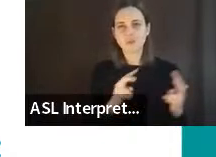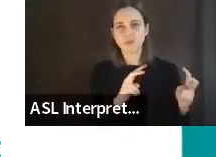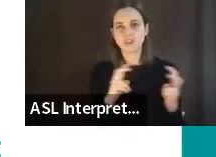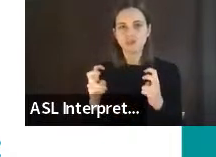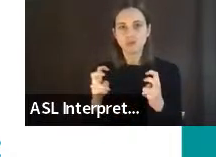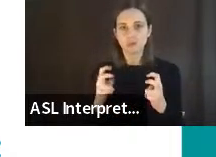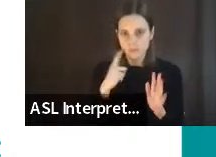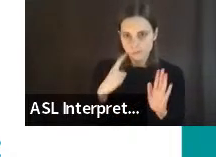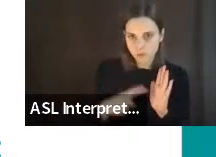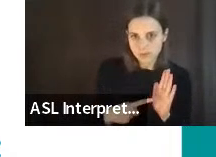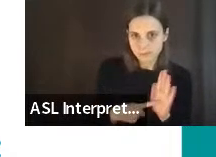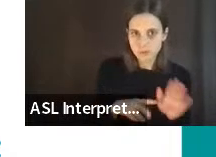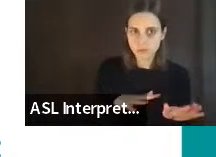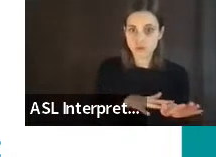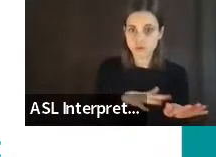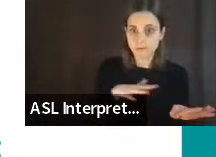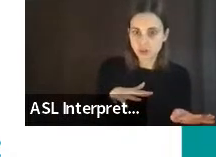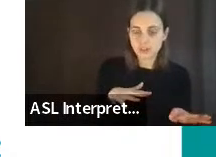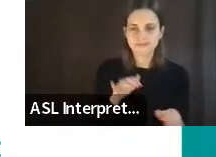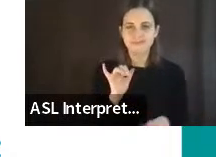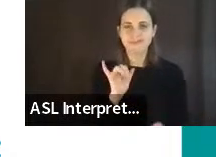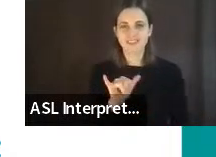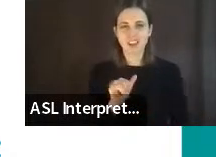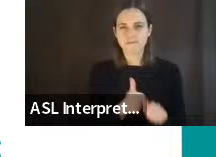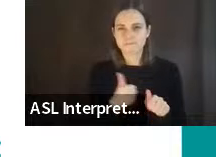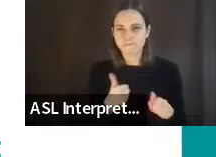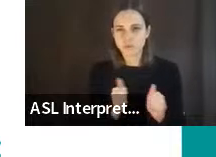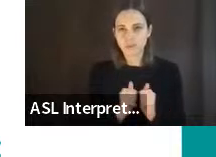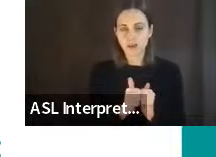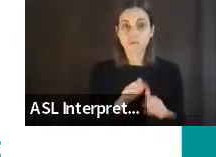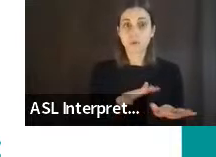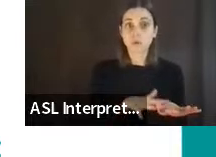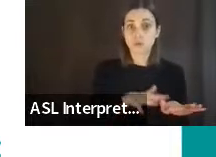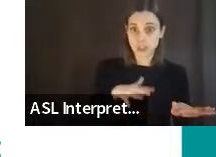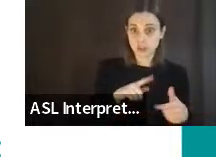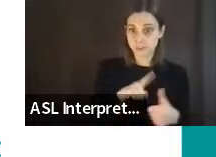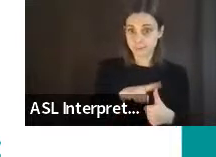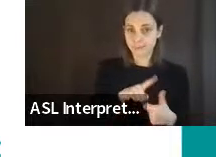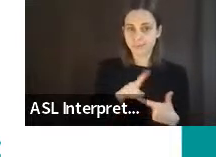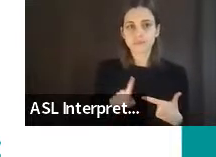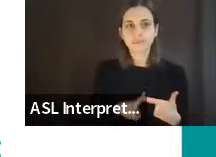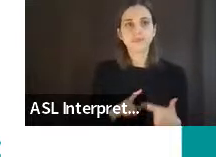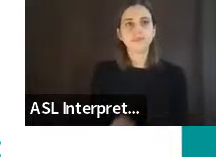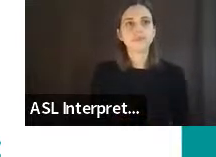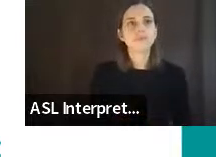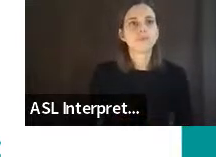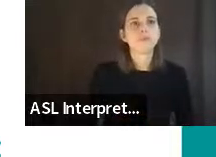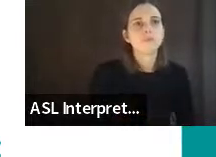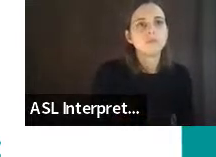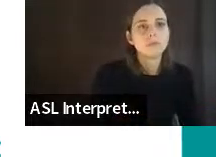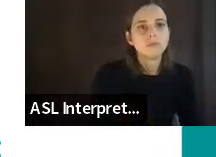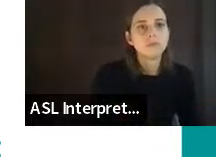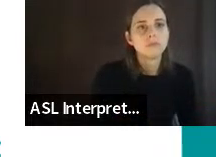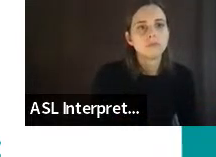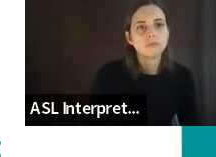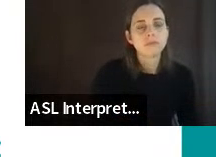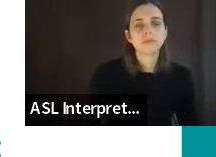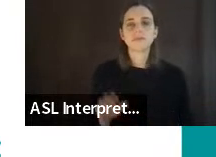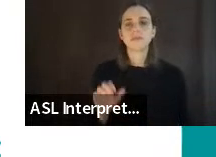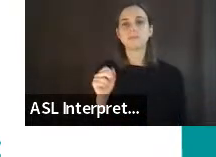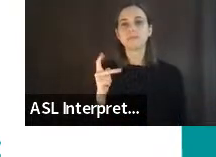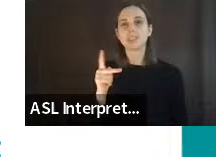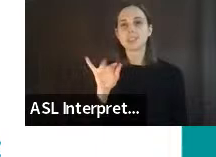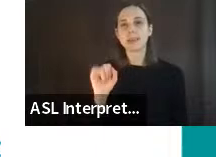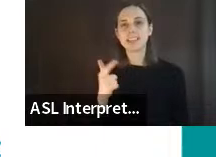which I kind of explained. There's 10 hours congestion at the bridge. We've got the interchange spacing not allowing for adequate time for vehicles to make on and off